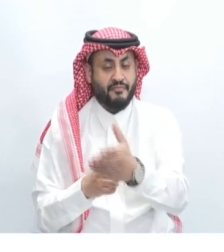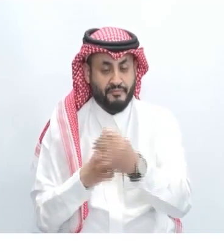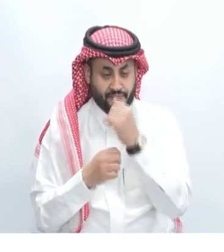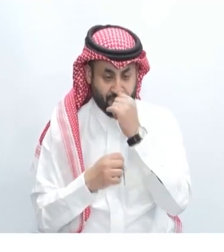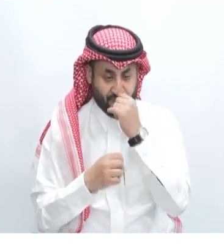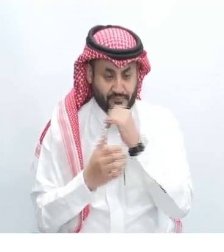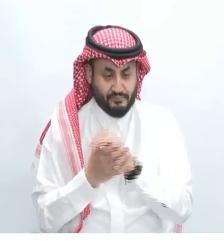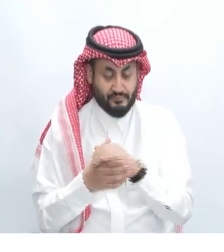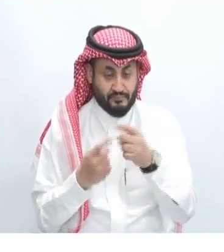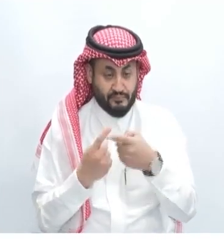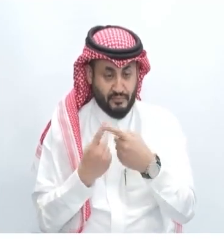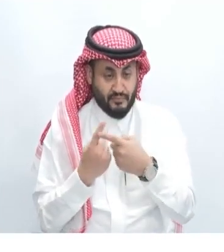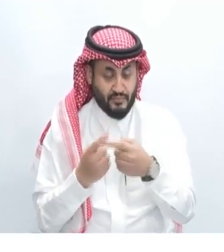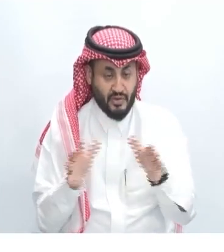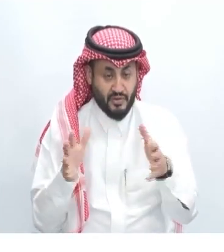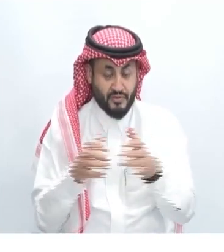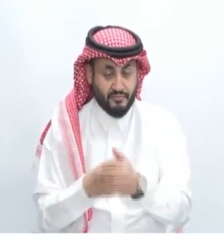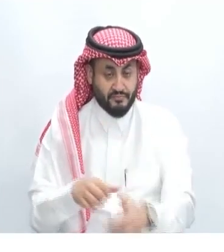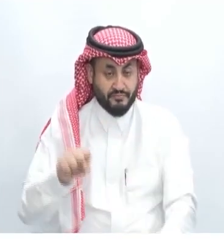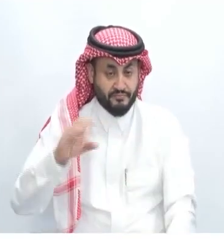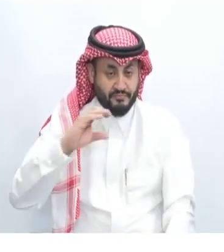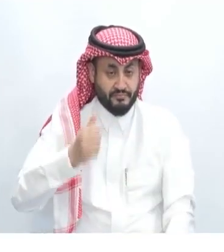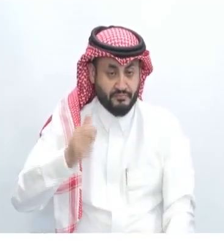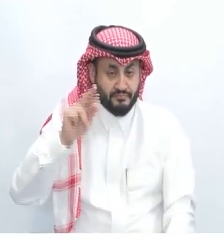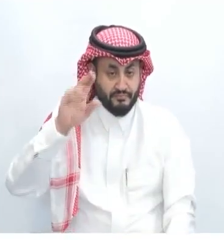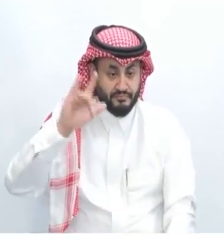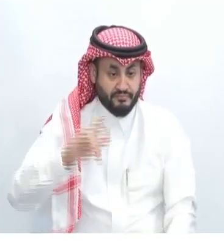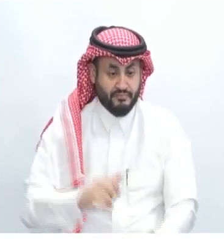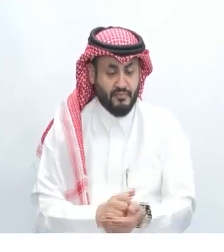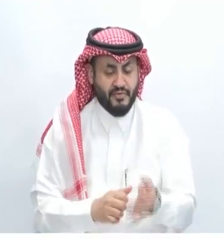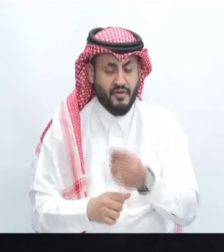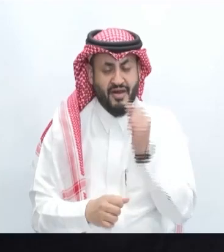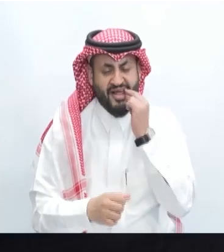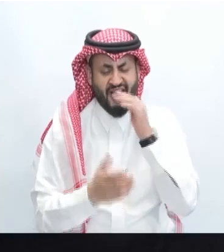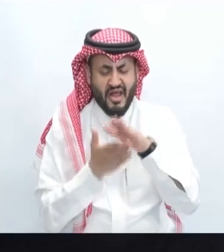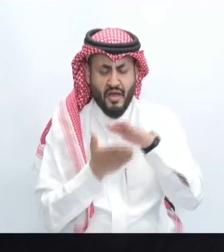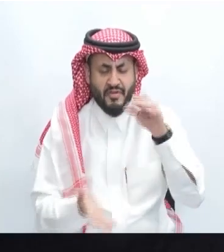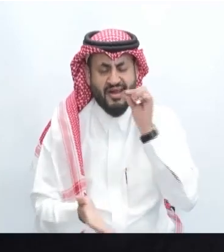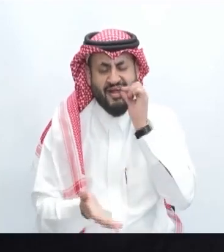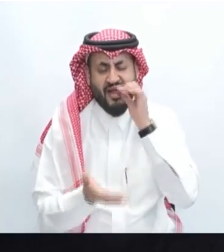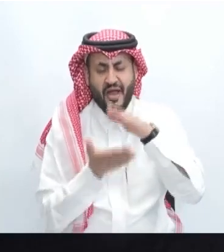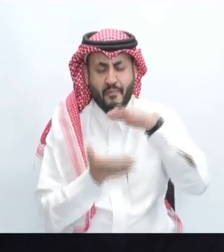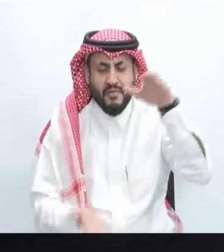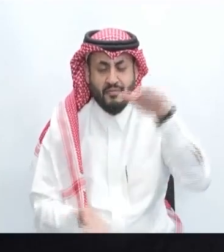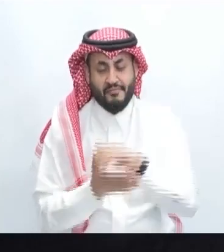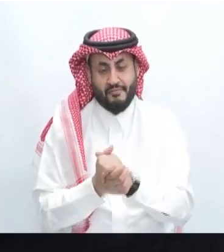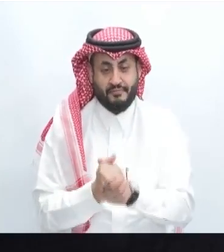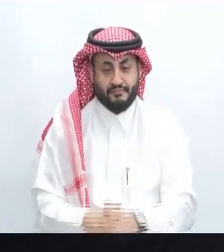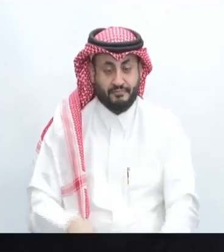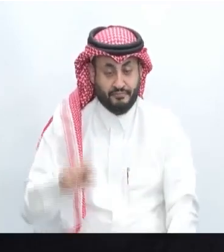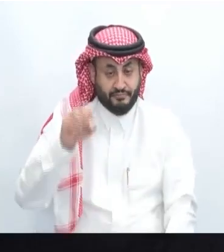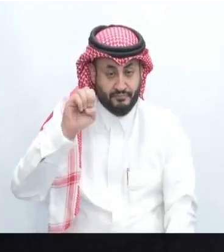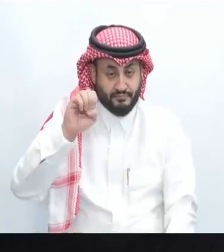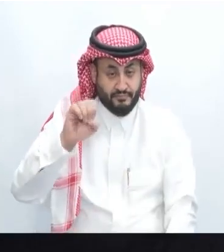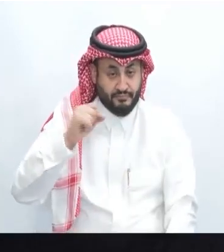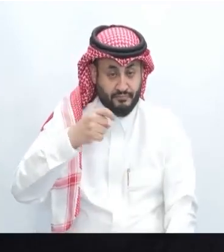said that they are scary and they have big teeth. They are scary and they